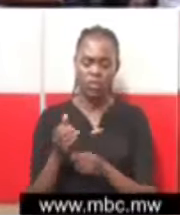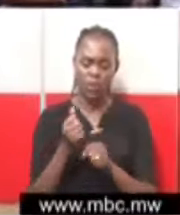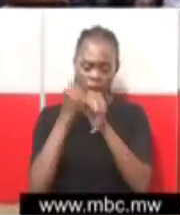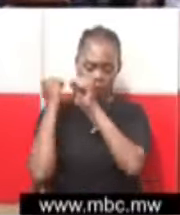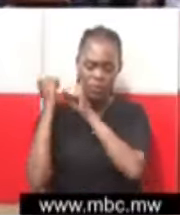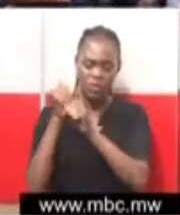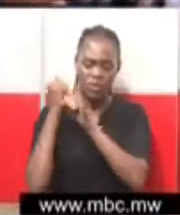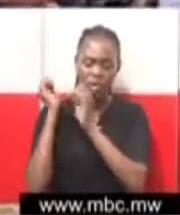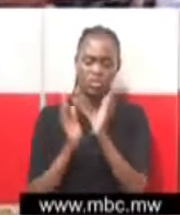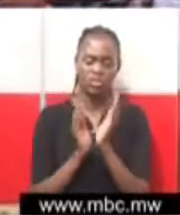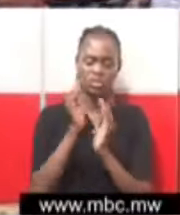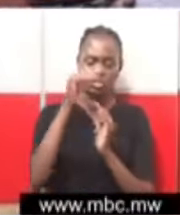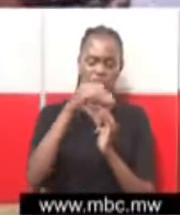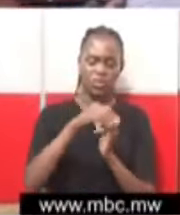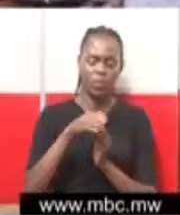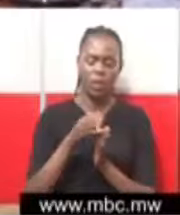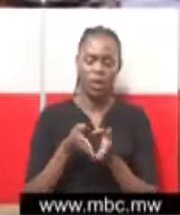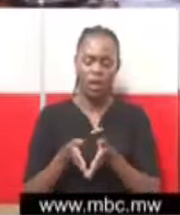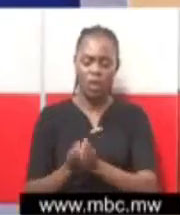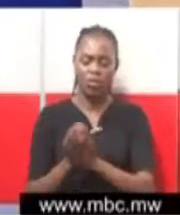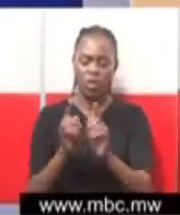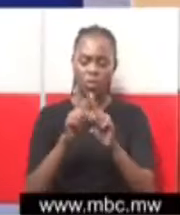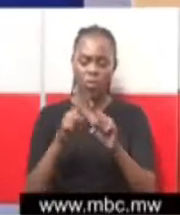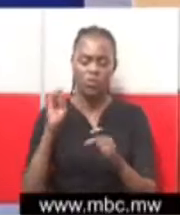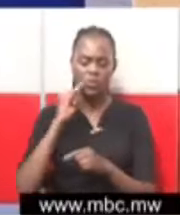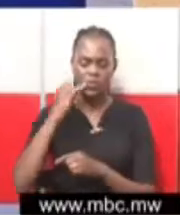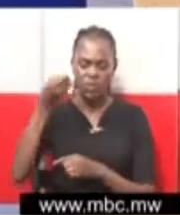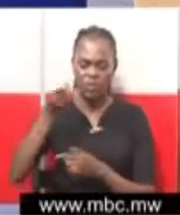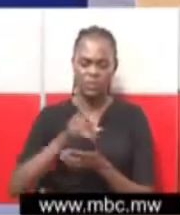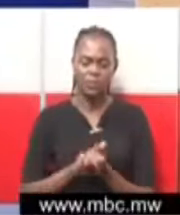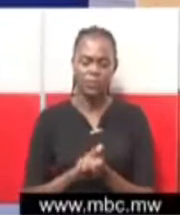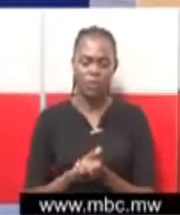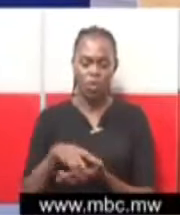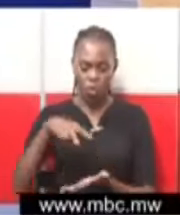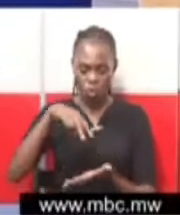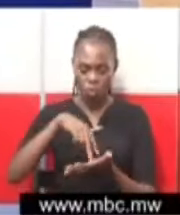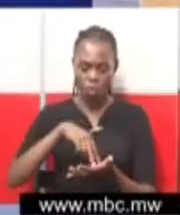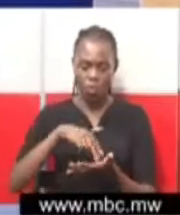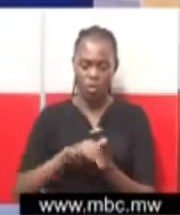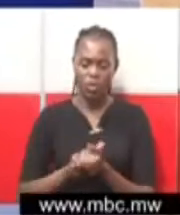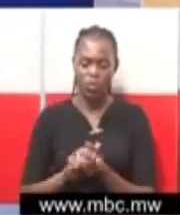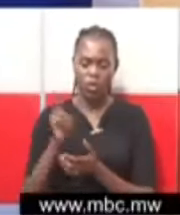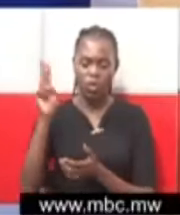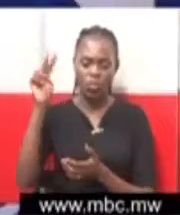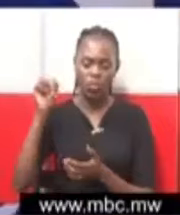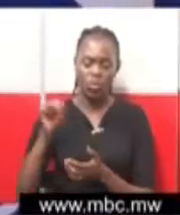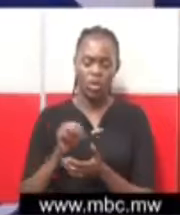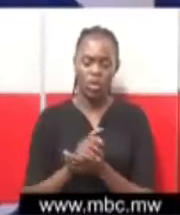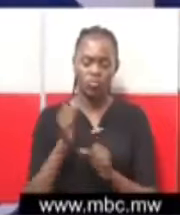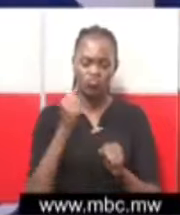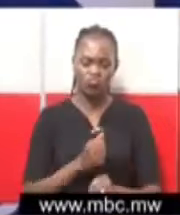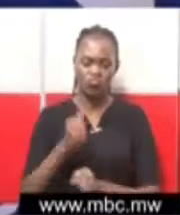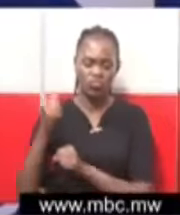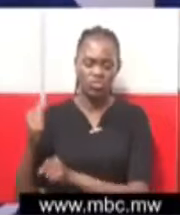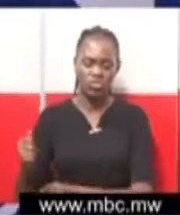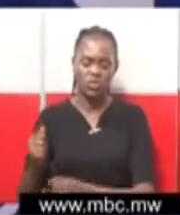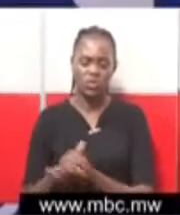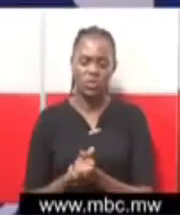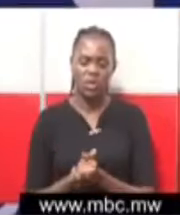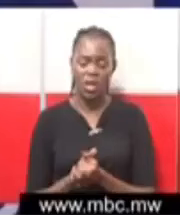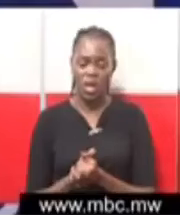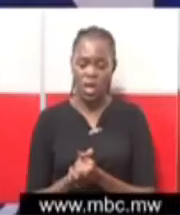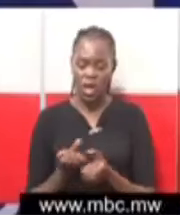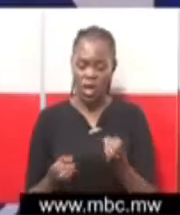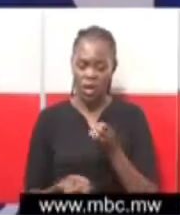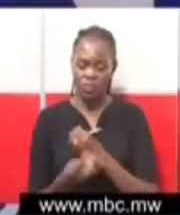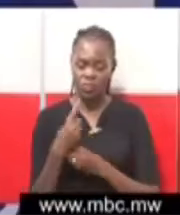Kota, Chitipa, Karonga and Msanje. A representative of the UN agencies at the launch, Chala Getachu, underscored